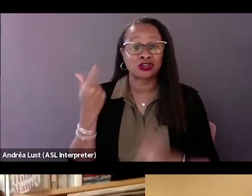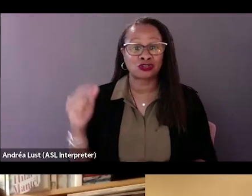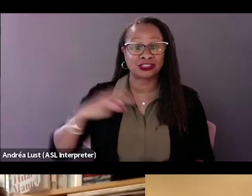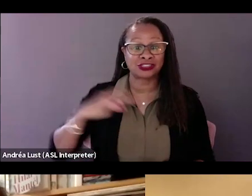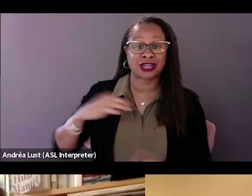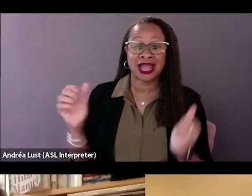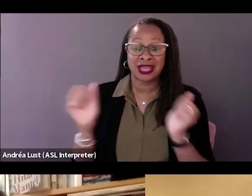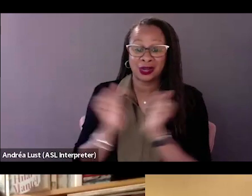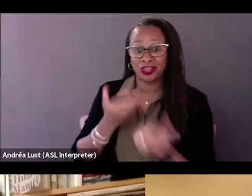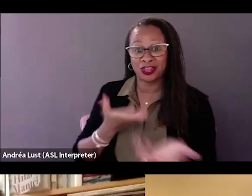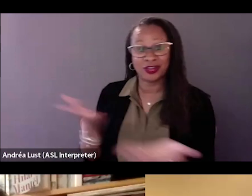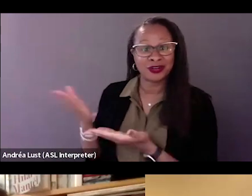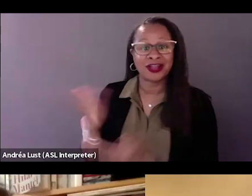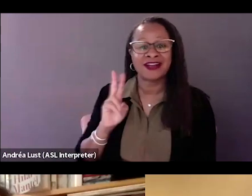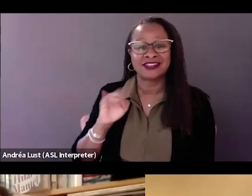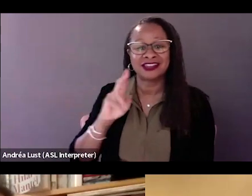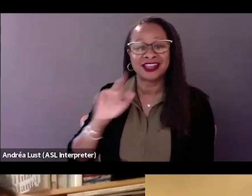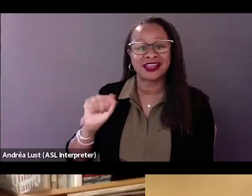with Vinay Shukla, the director of